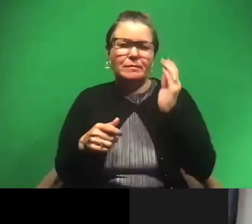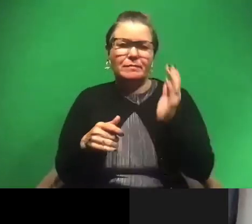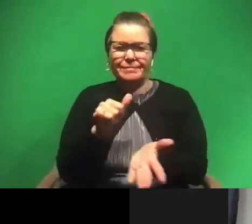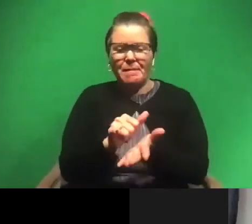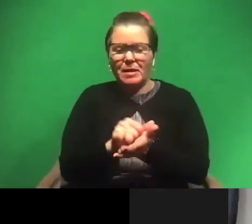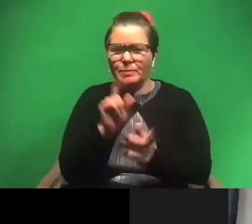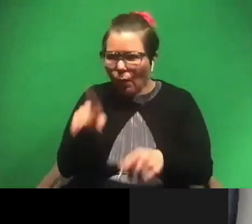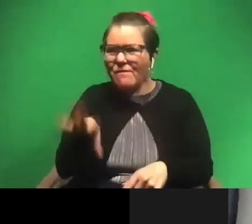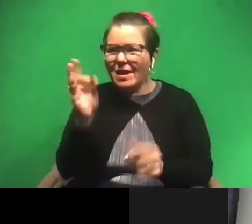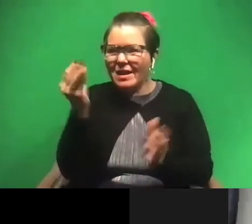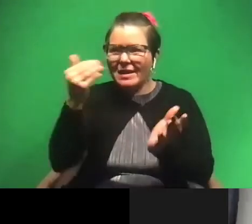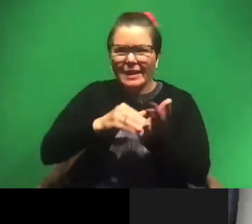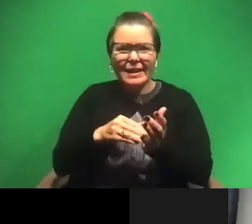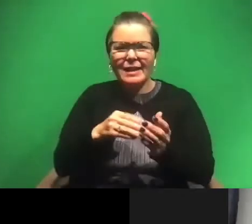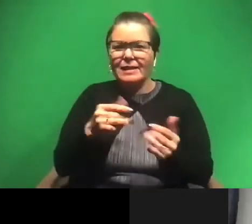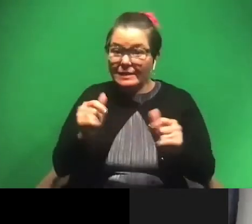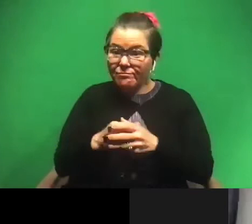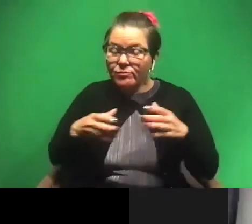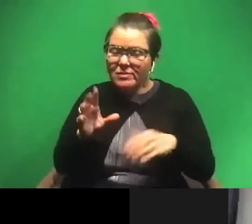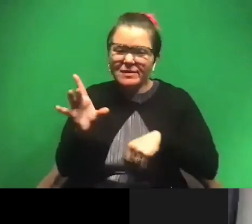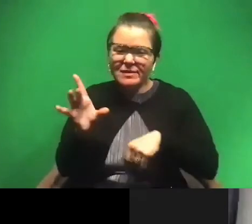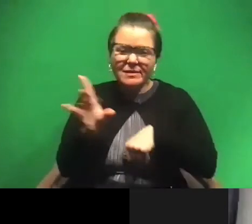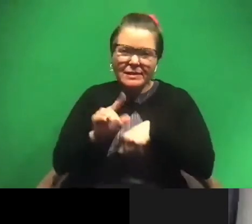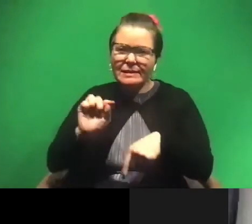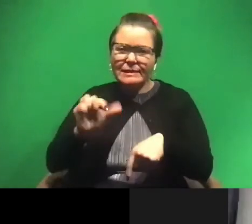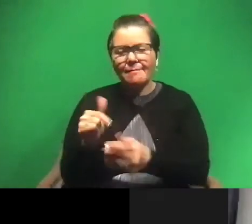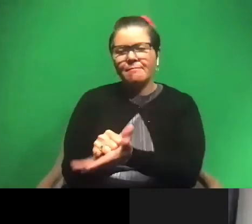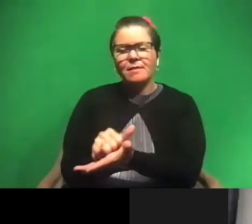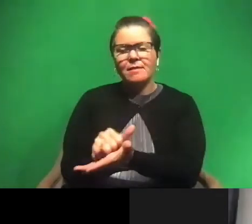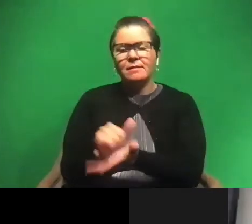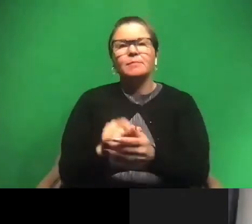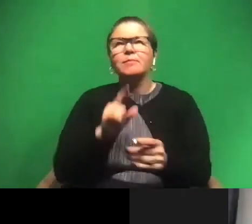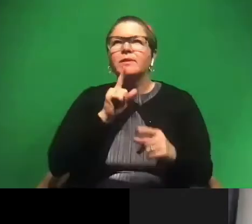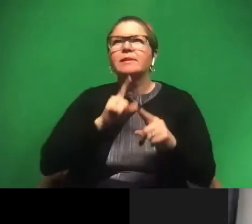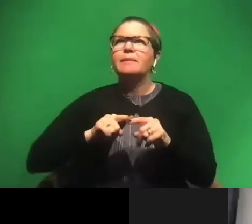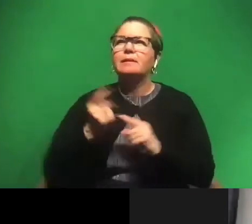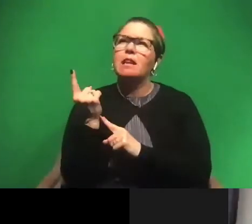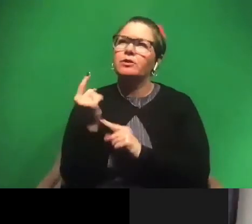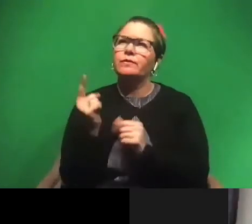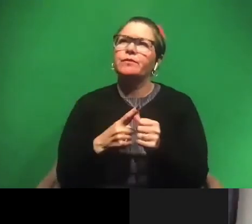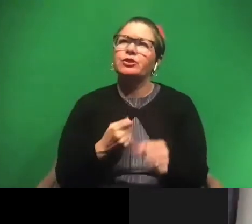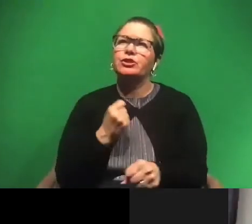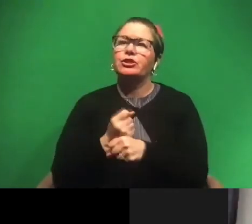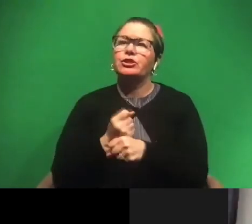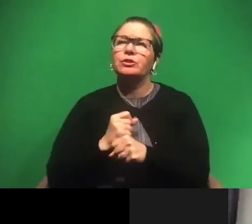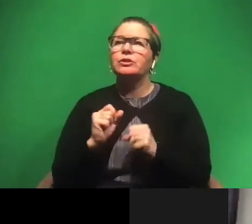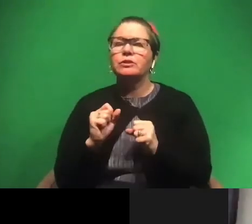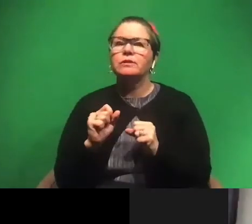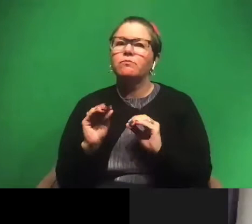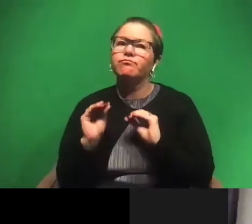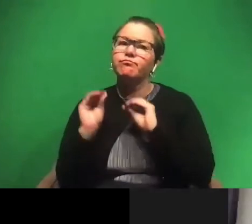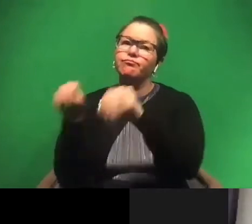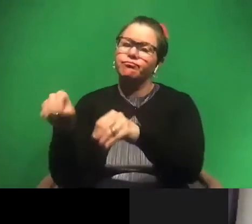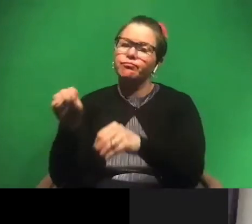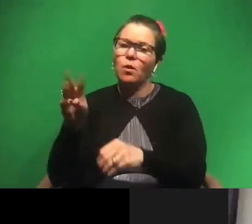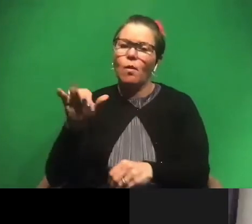see if they're still growing or tag them or anything like that. And it really depends. So last year was the first year that they got out into the wild.